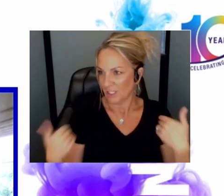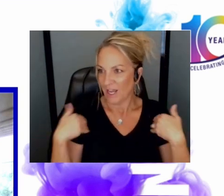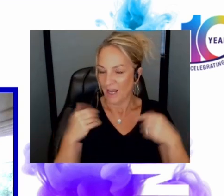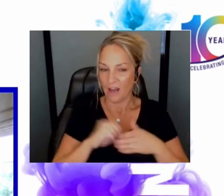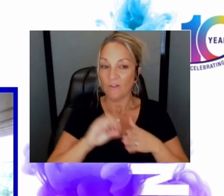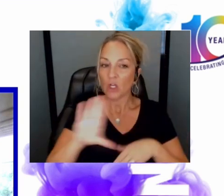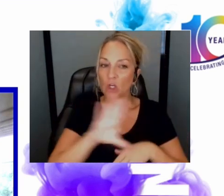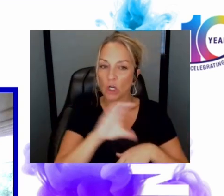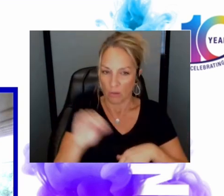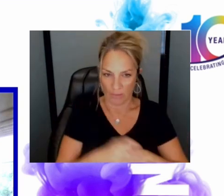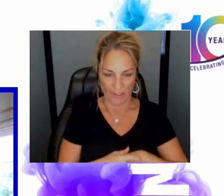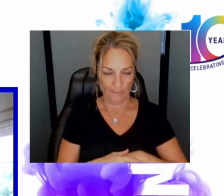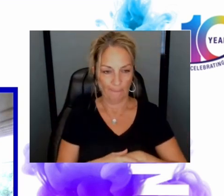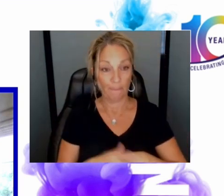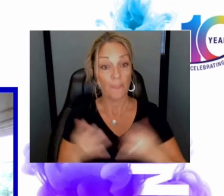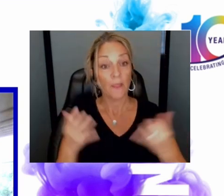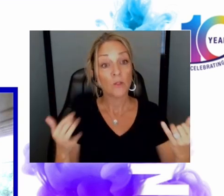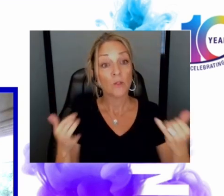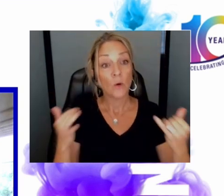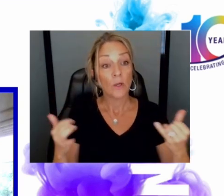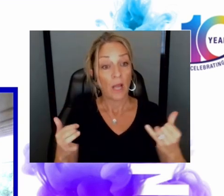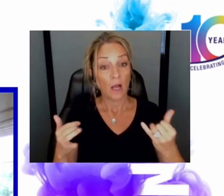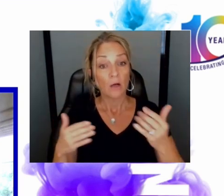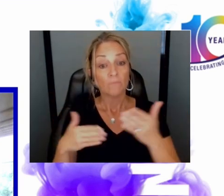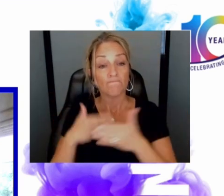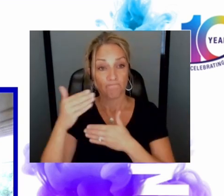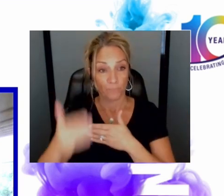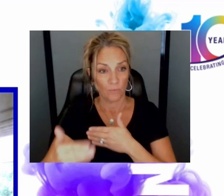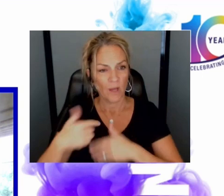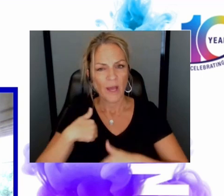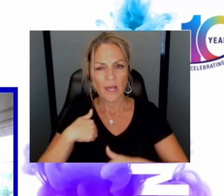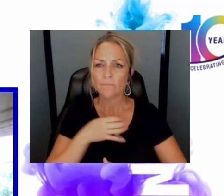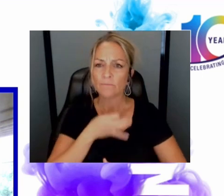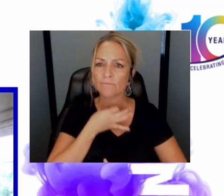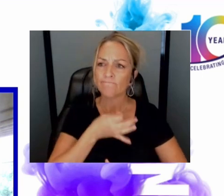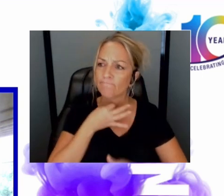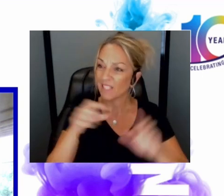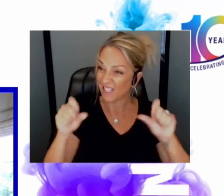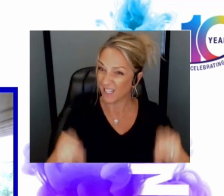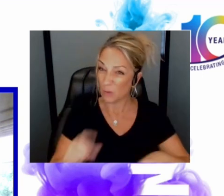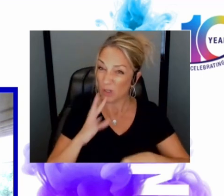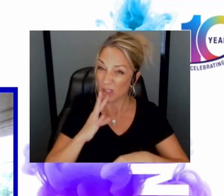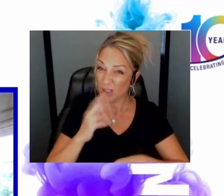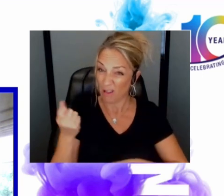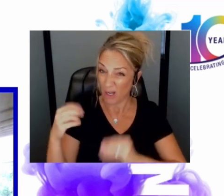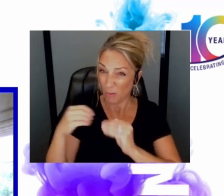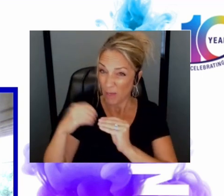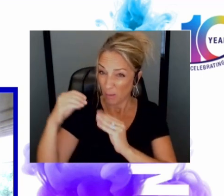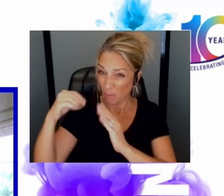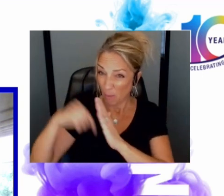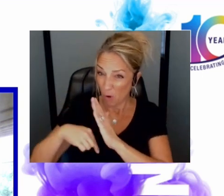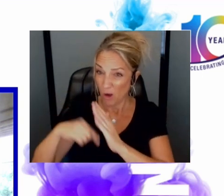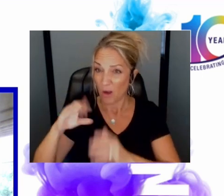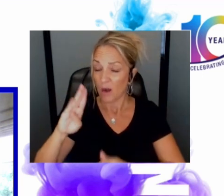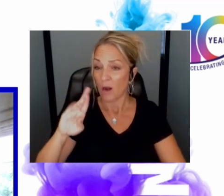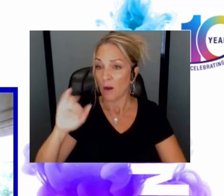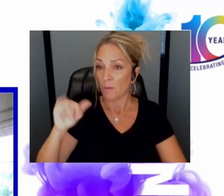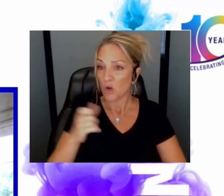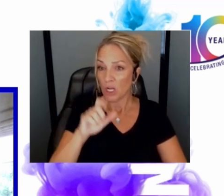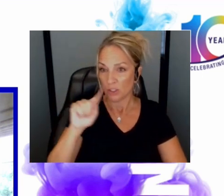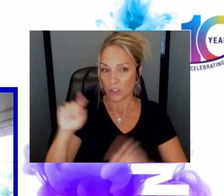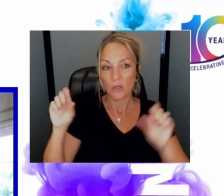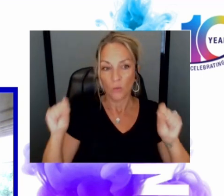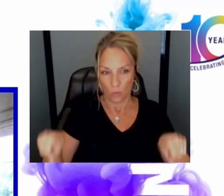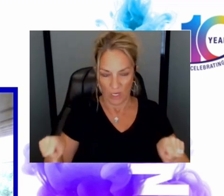bit forward, I was wondering if we can talk a little bit more, and Bridget, we can start with you again,